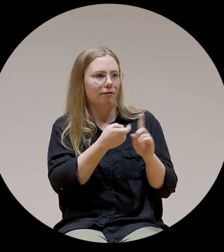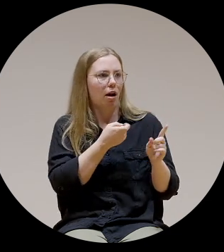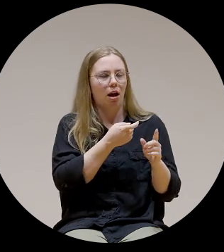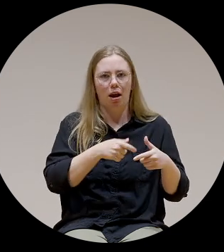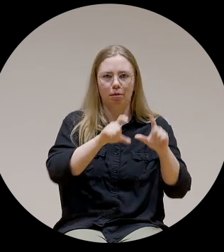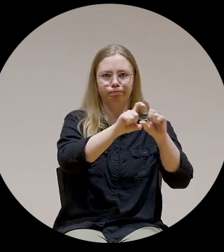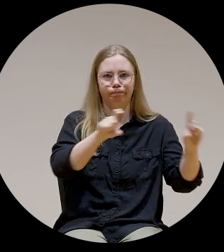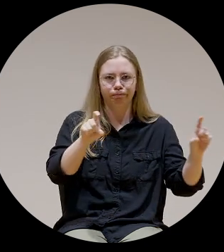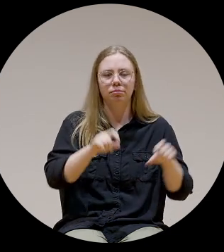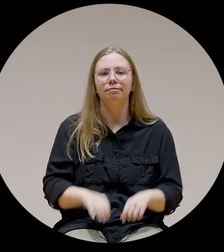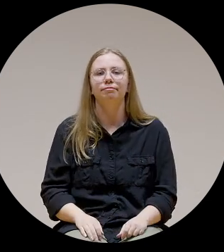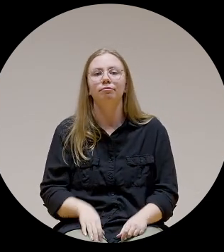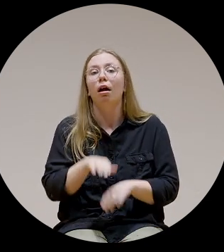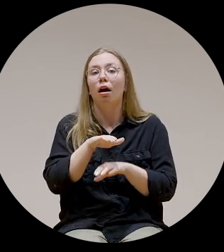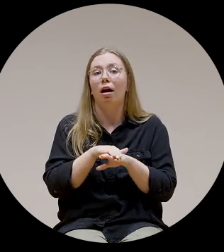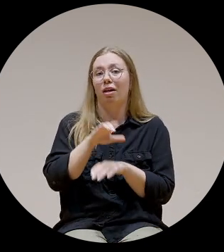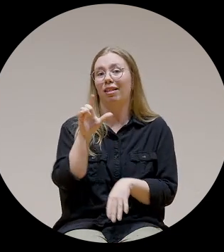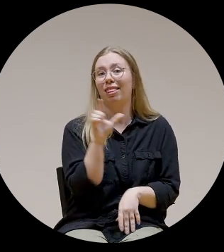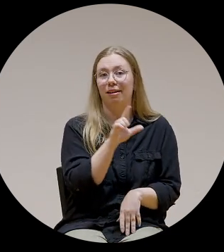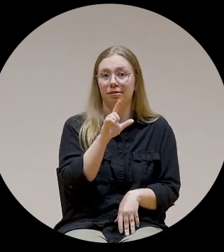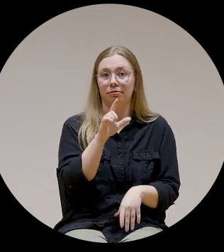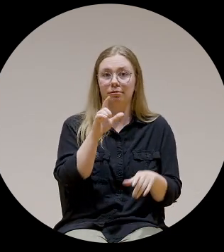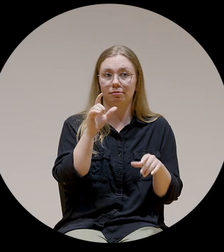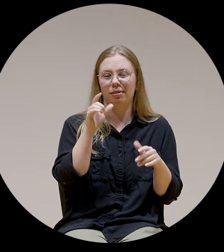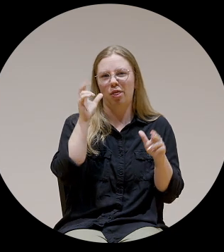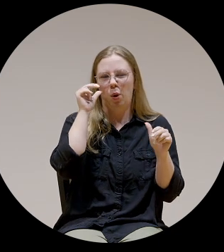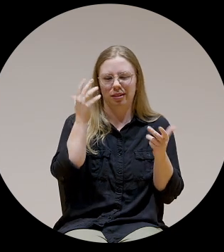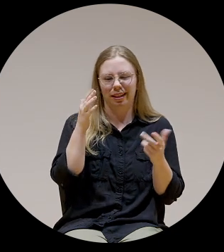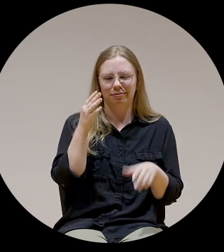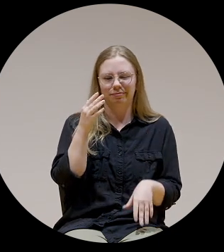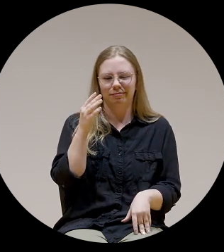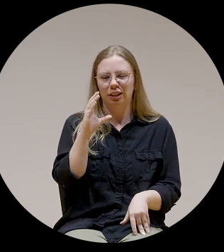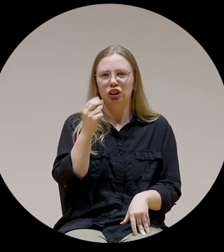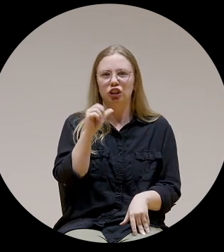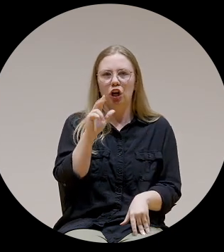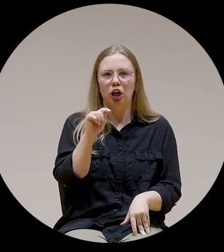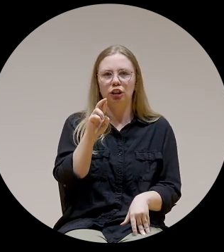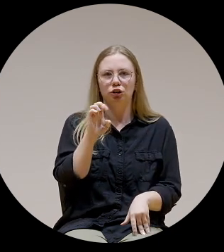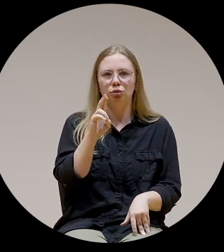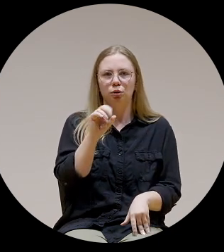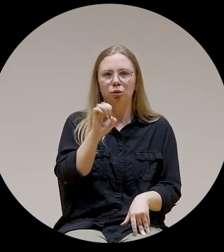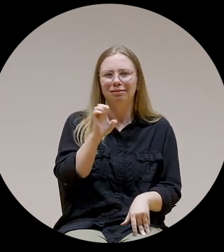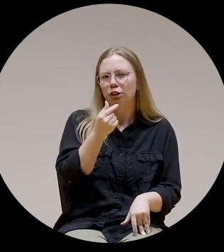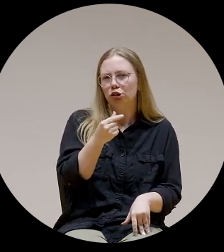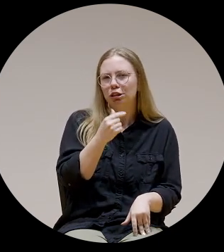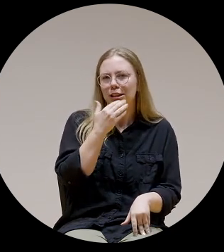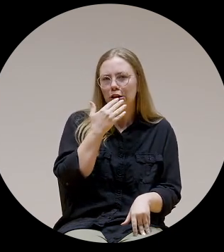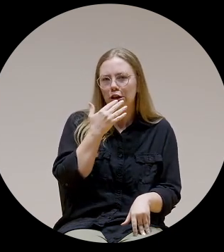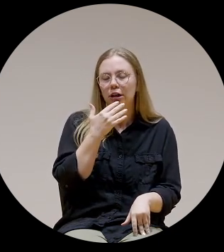those horses. The one on the far left, that kind of lovely chartreuse green horse, pulls